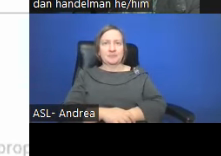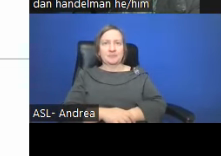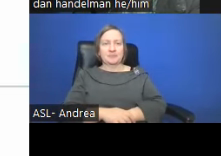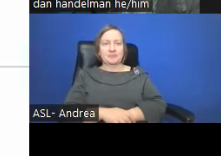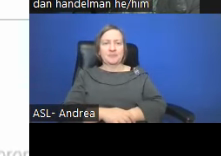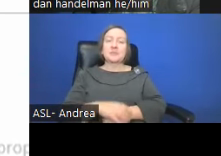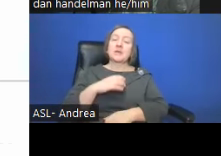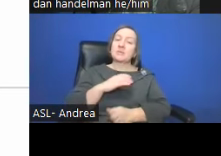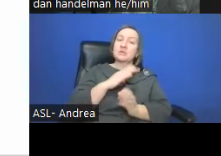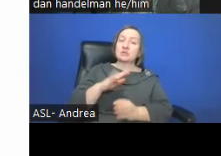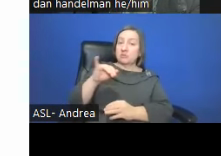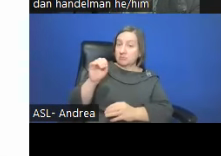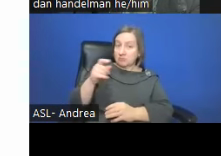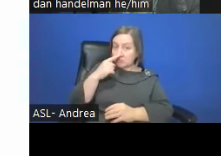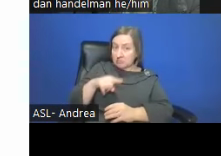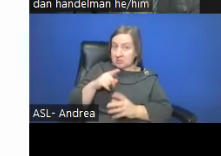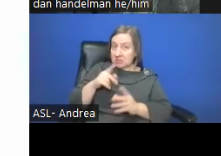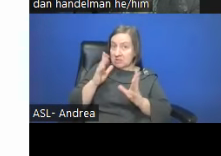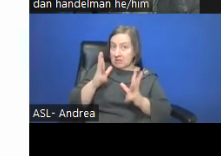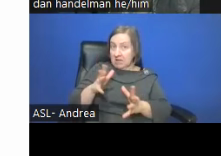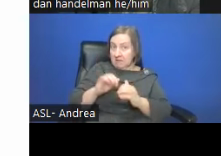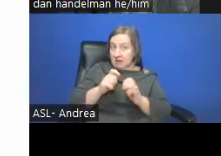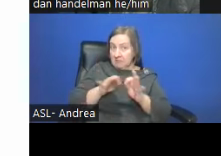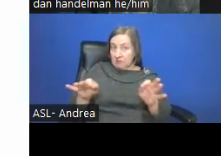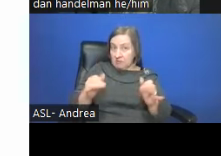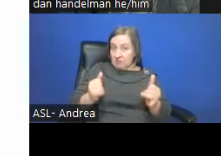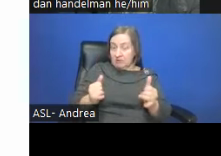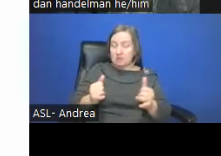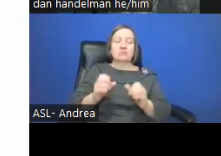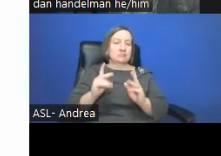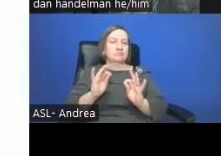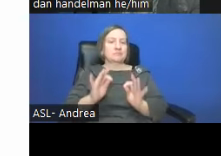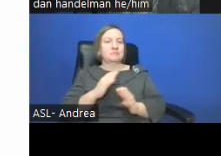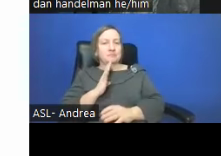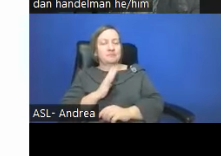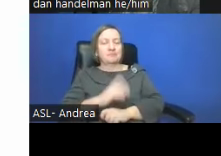So Commissioner Ajay, you're okay with the way it's written? Okay, very good.